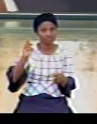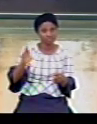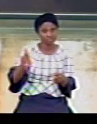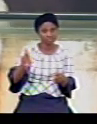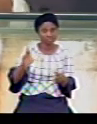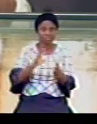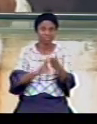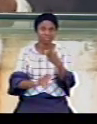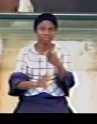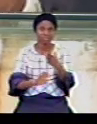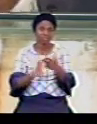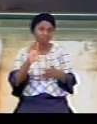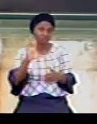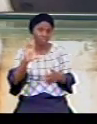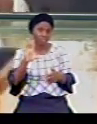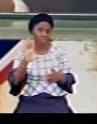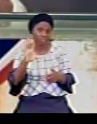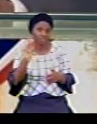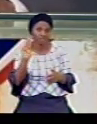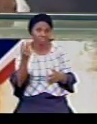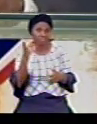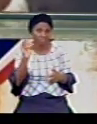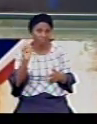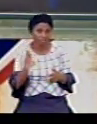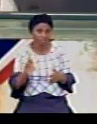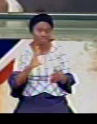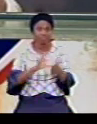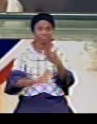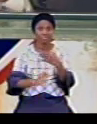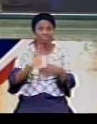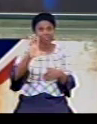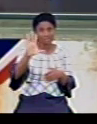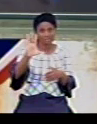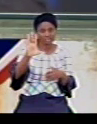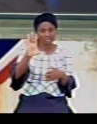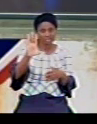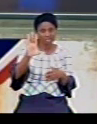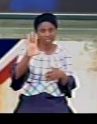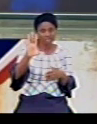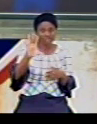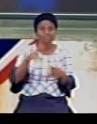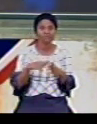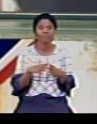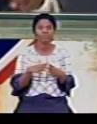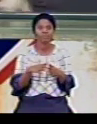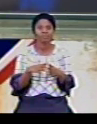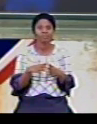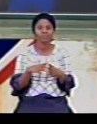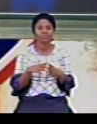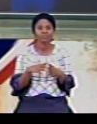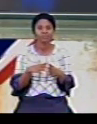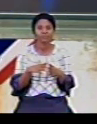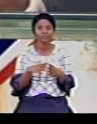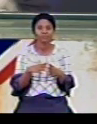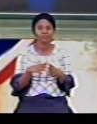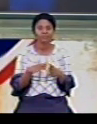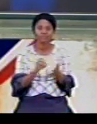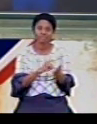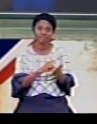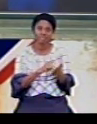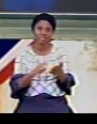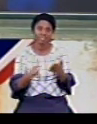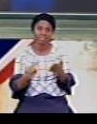Corinthians chapter 5. 2 Corinthians chapter 5. I'm reading